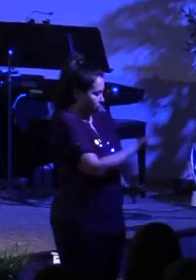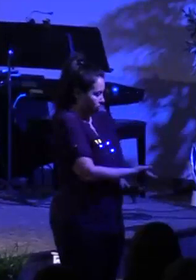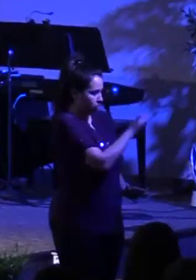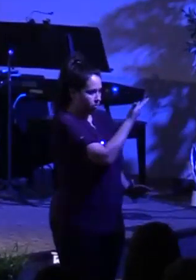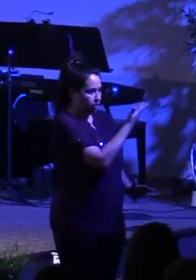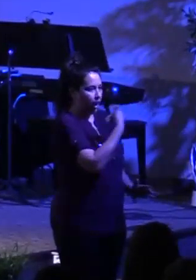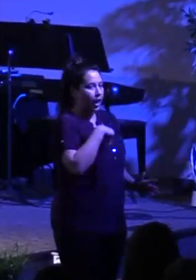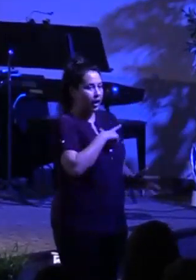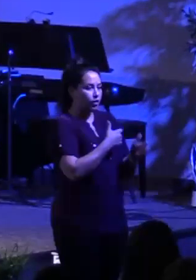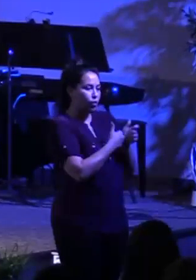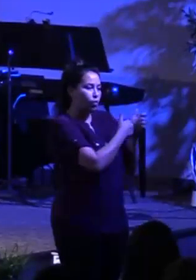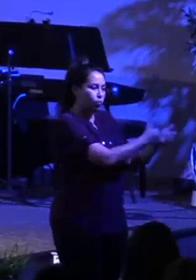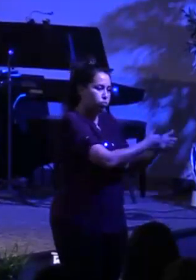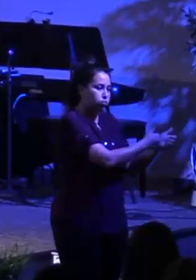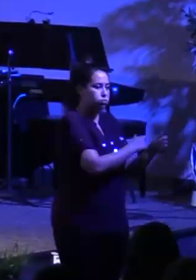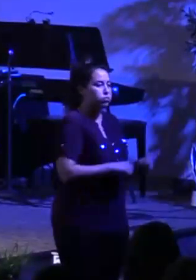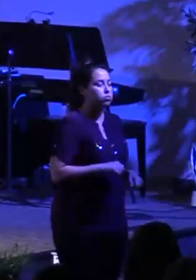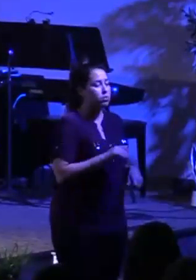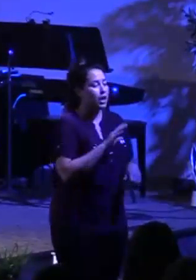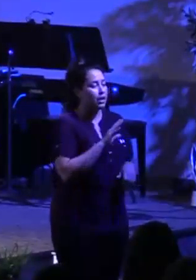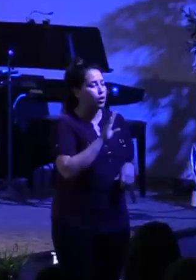him. And the bridge,